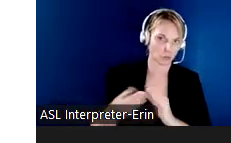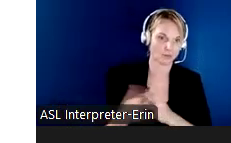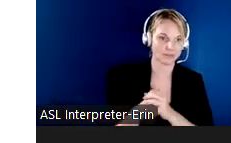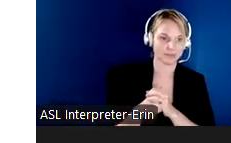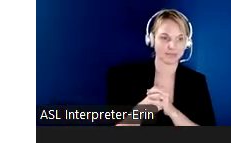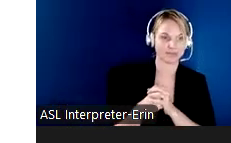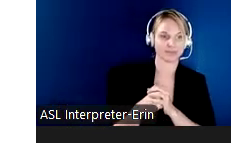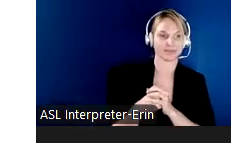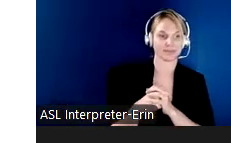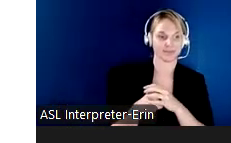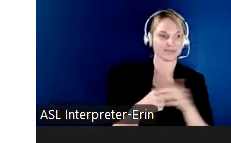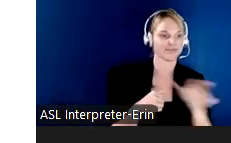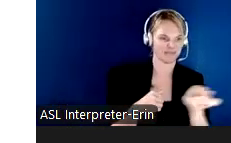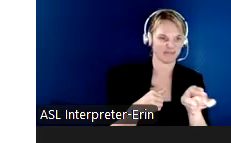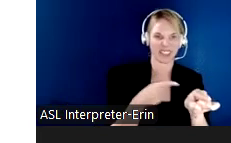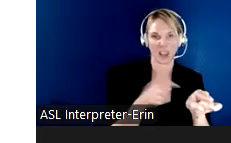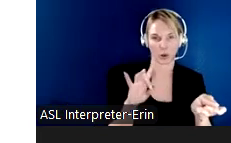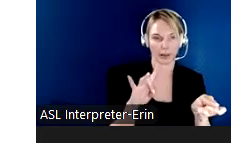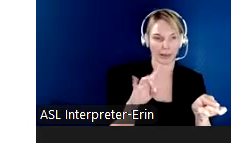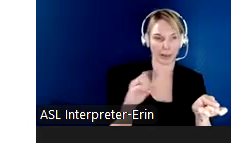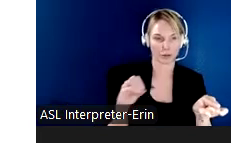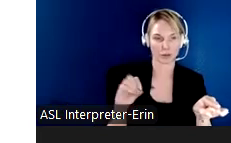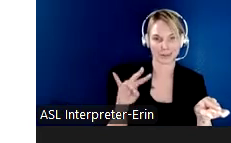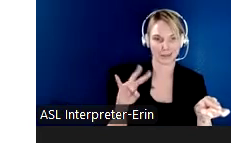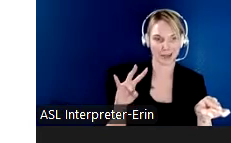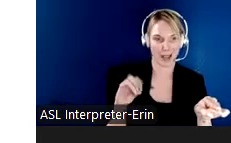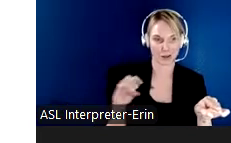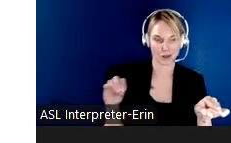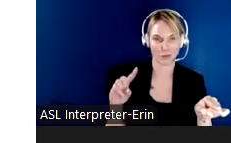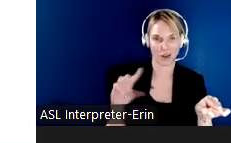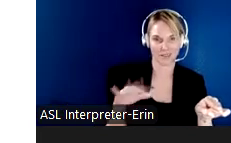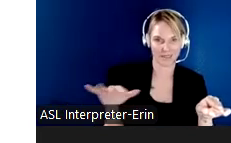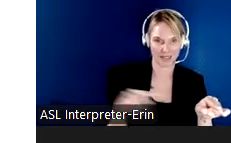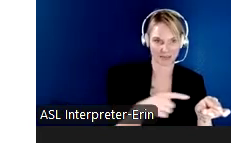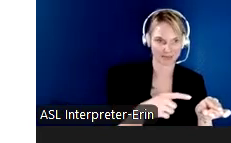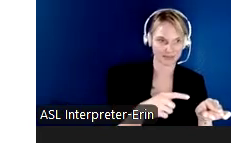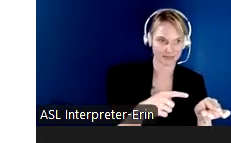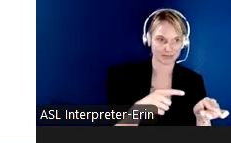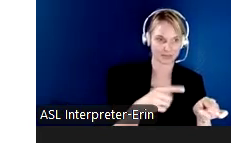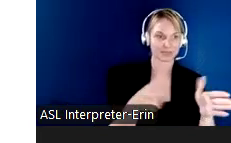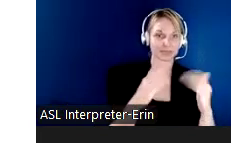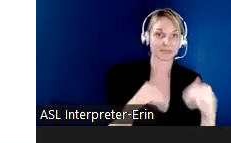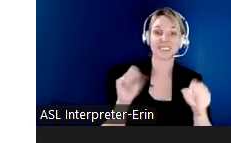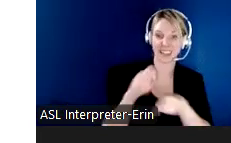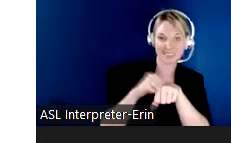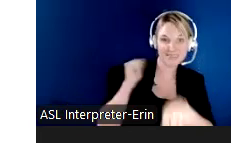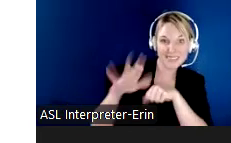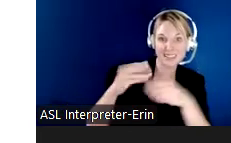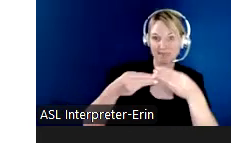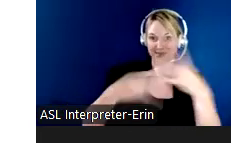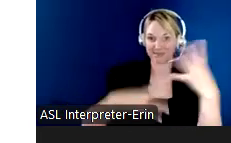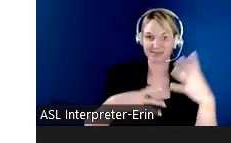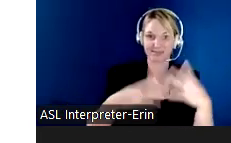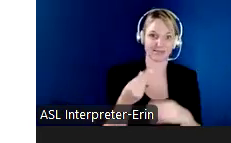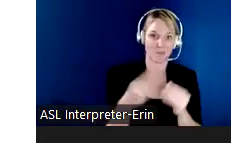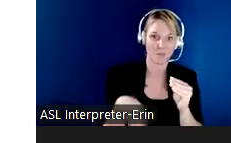Um, can you upload multiple forms at the same time? The answer to that is yes. You can actually upload multiple documents. You can also, of course,